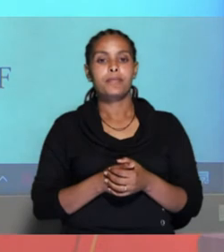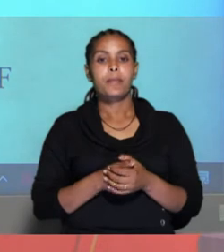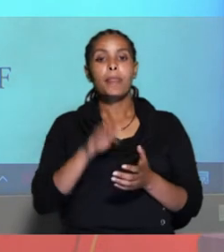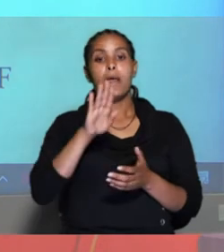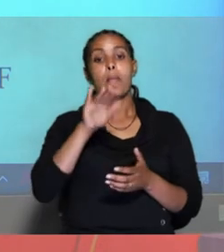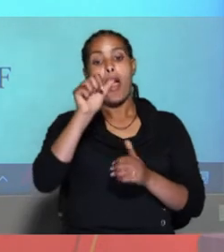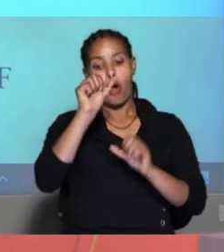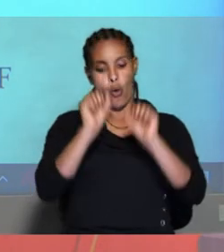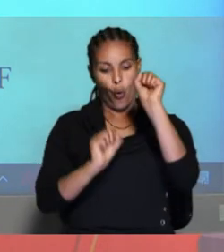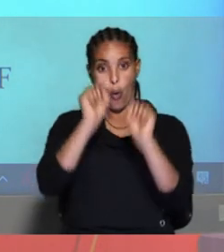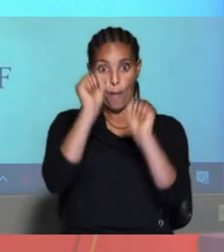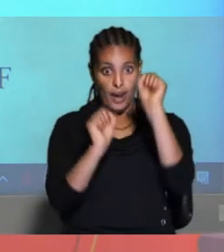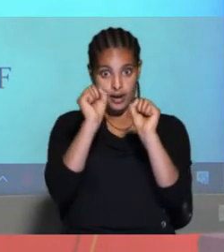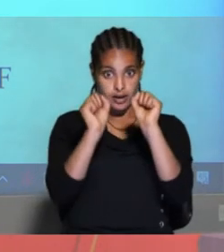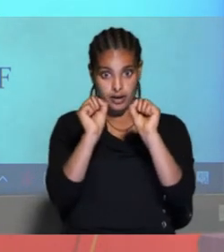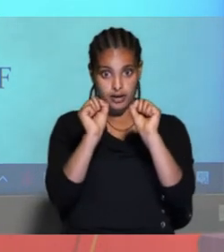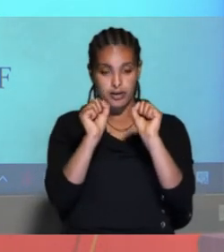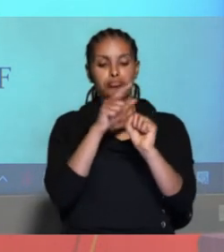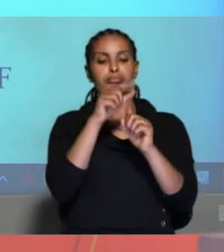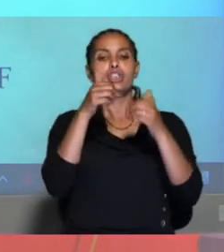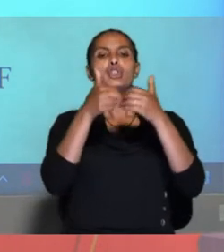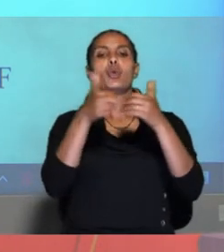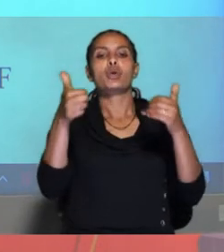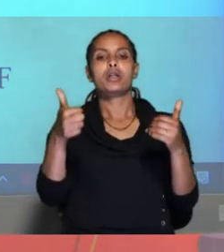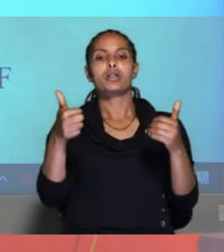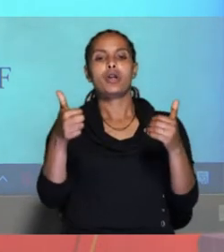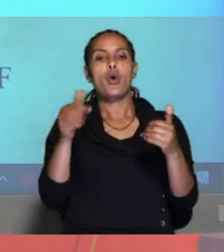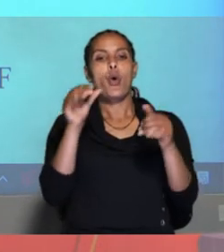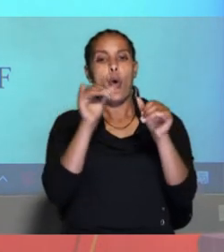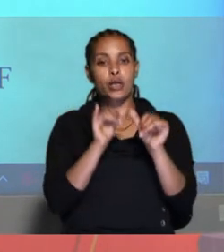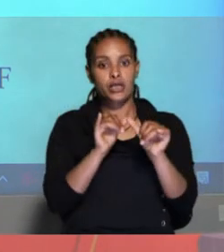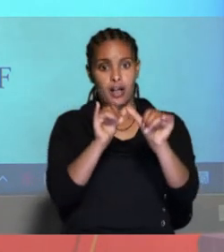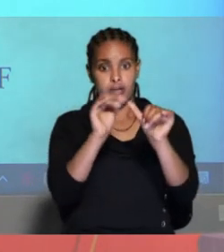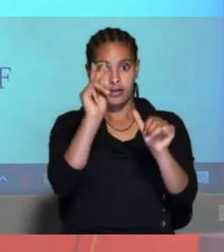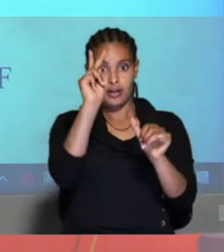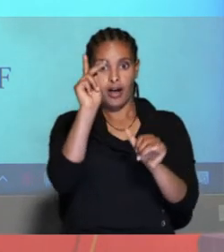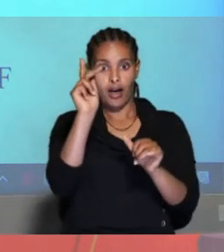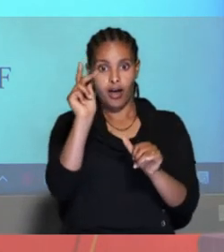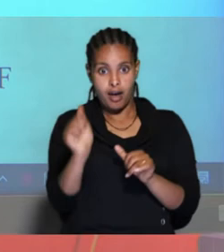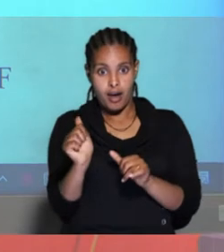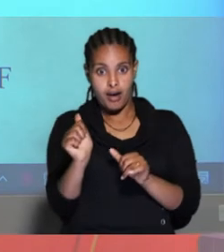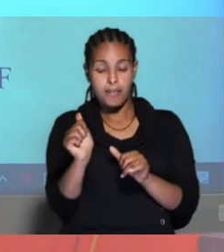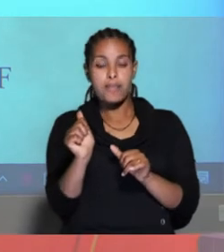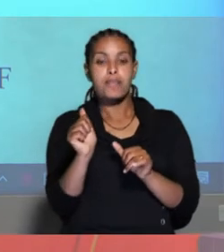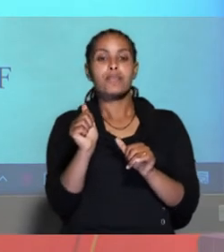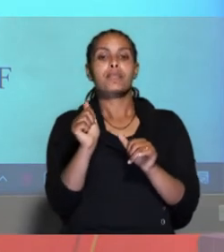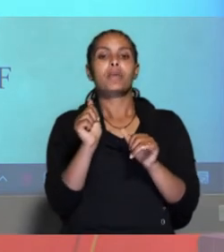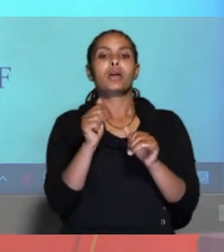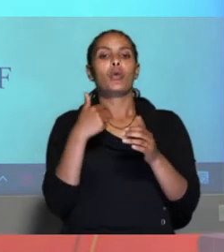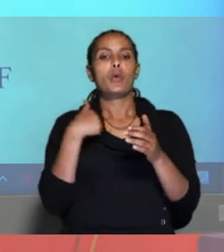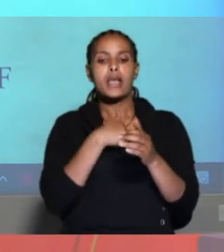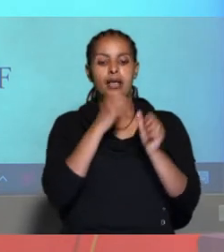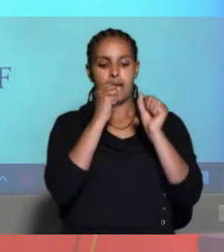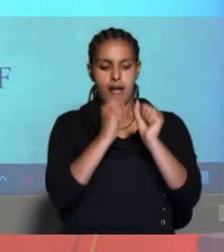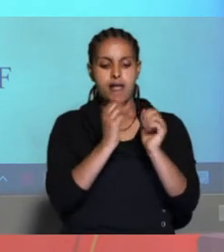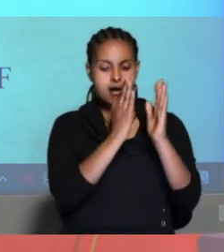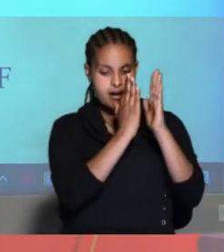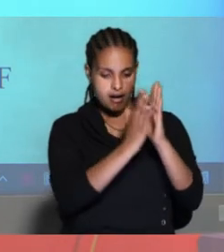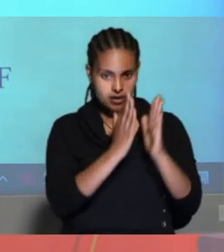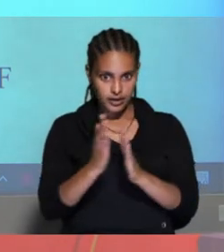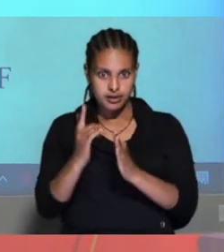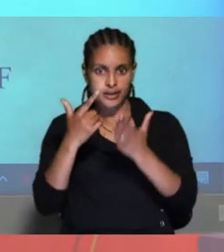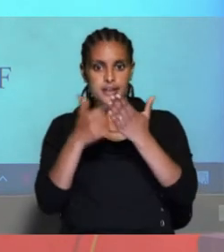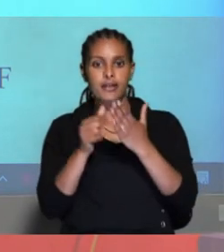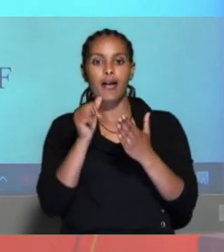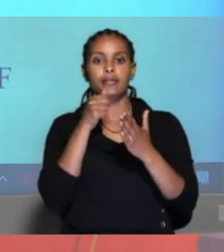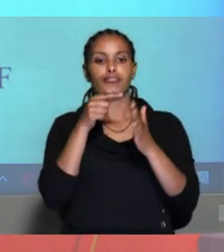By comparing their dissociation constants, we can arrange these